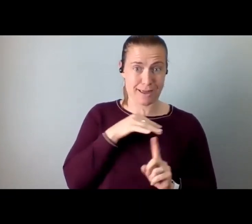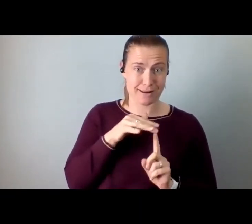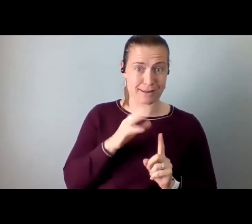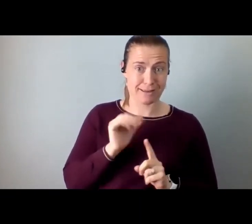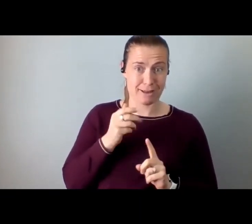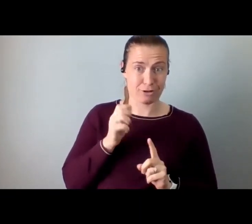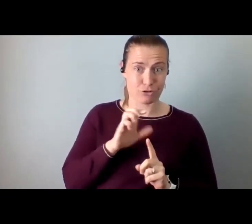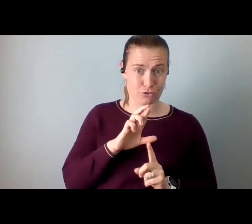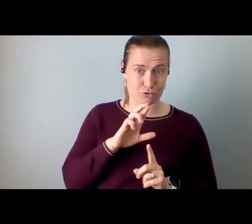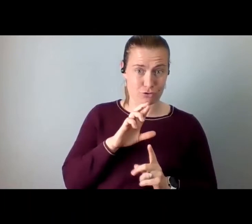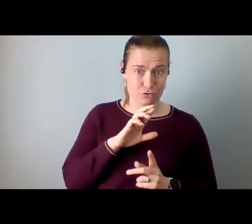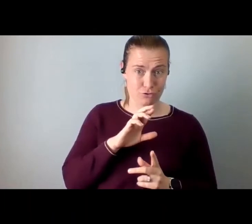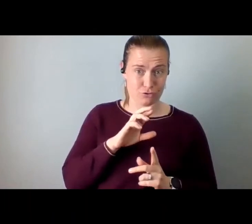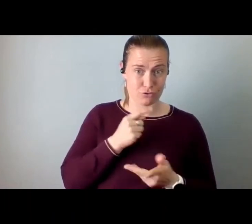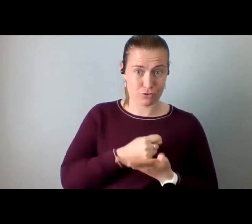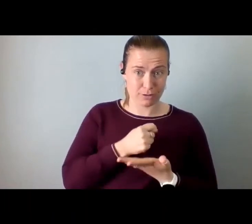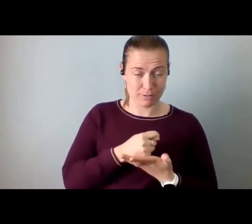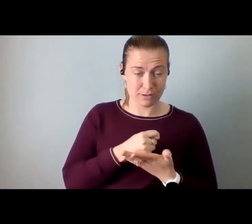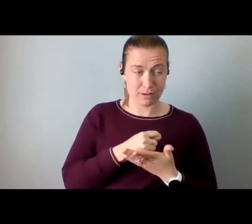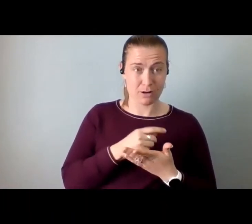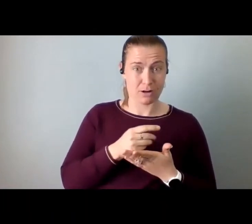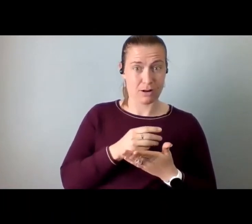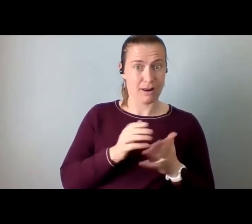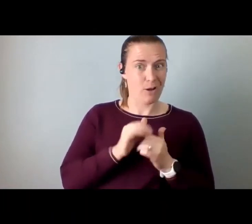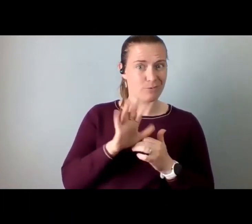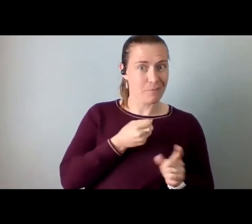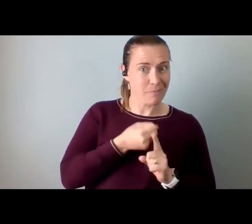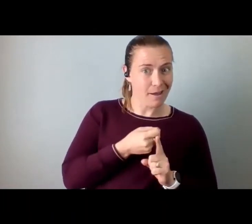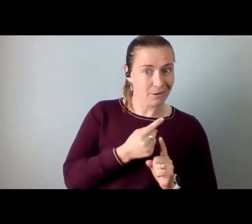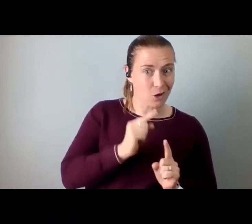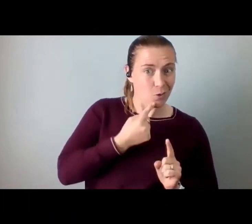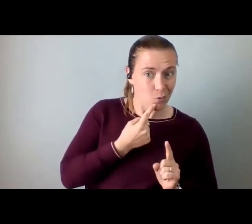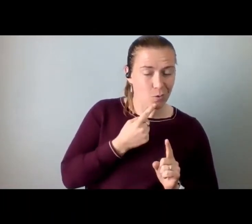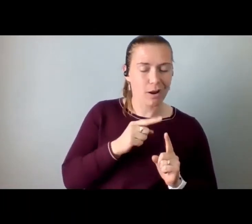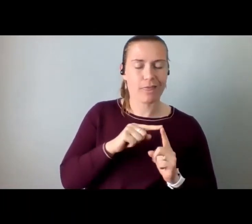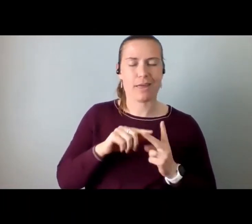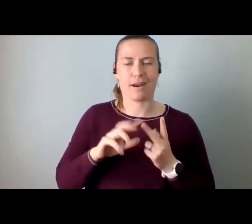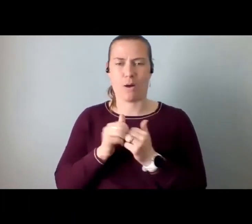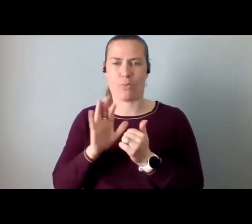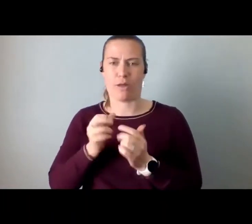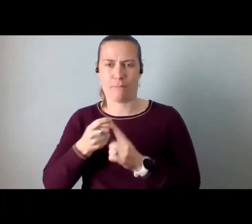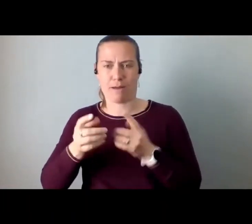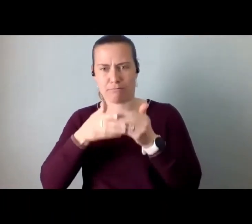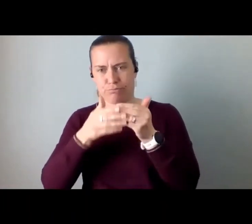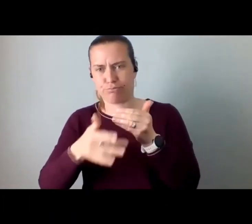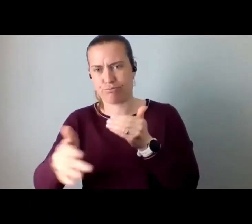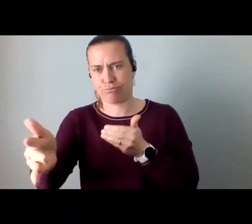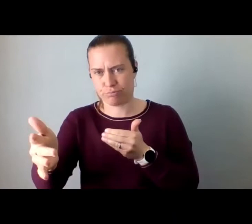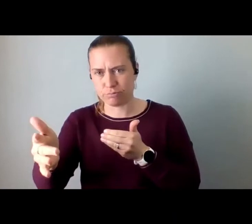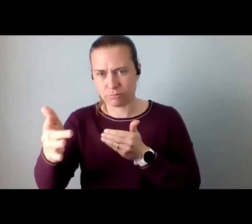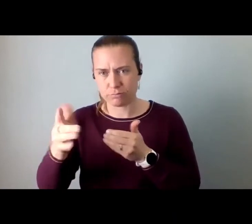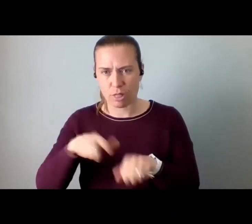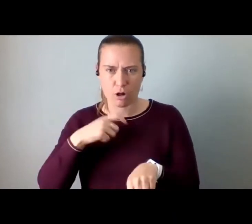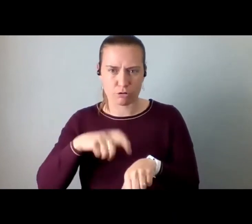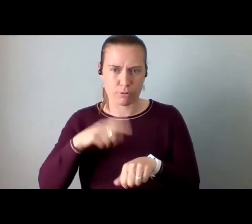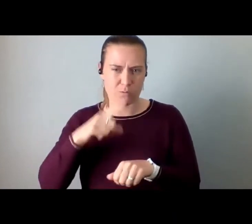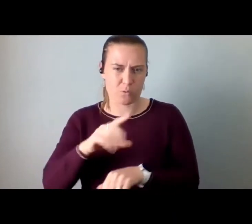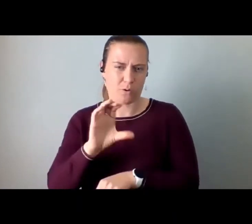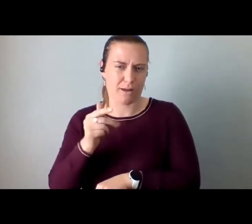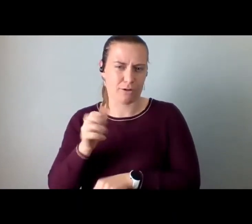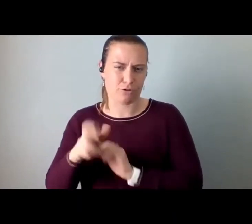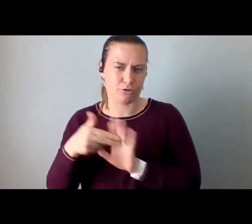treatment? And are we going to see any impact to the virus on those who were infected in subsequent cancer occurrence?